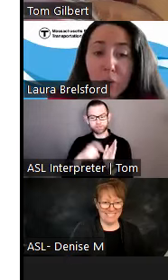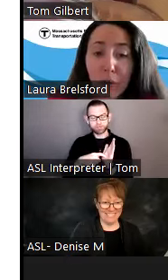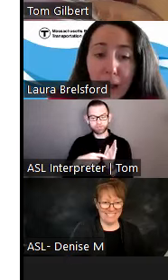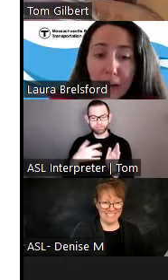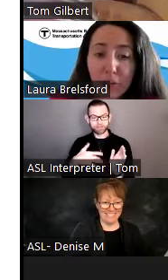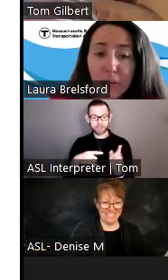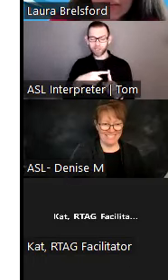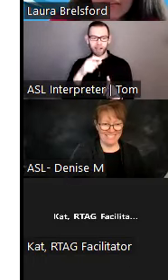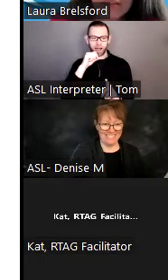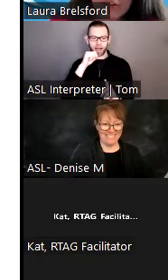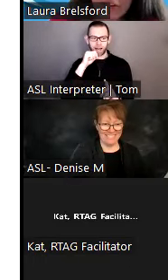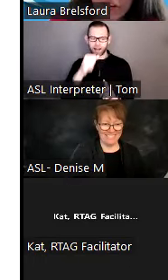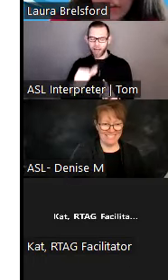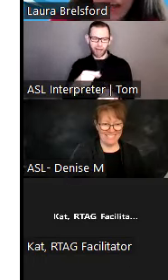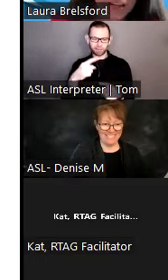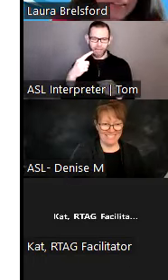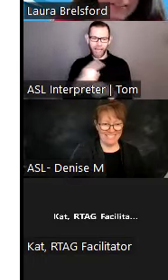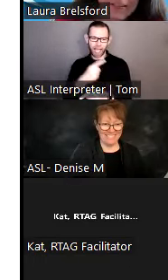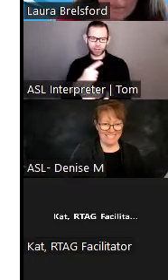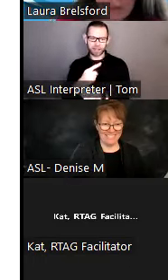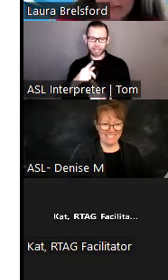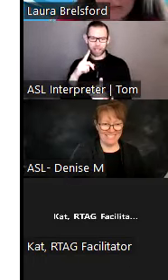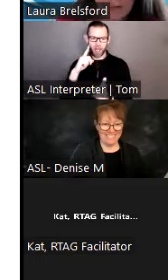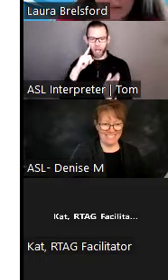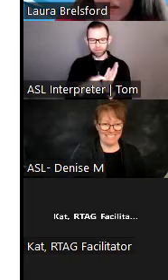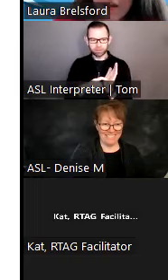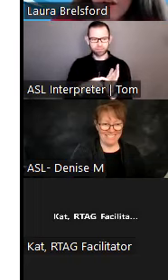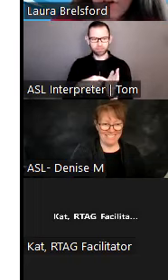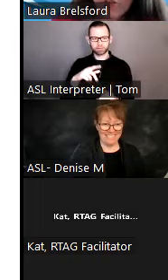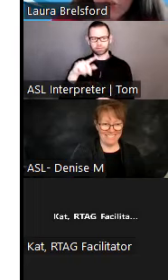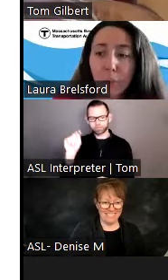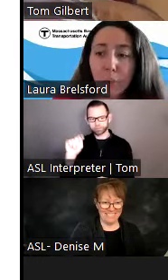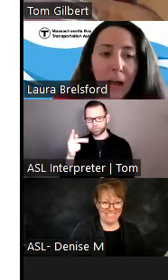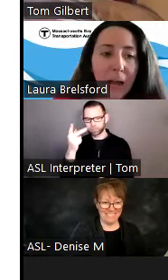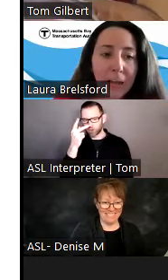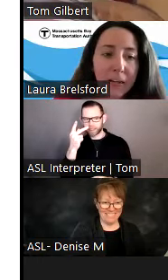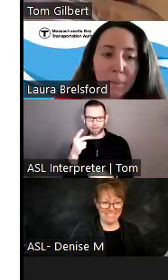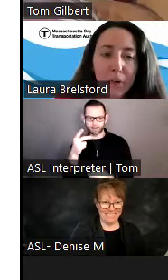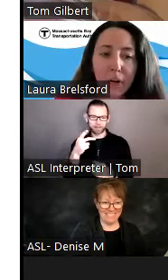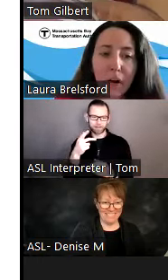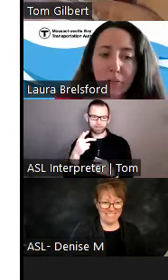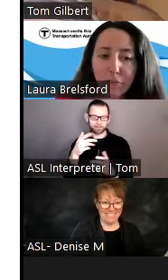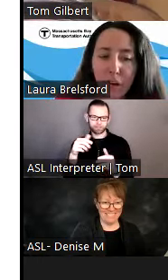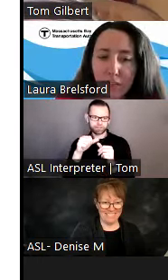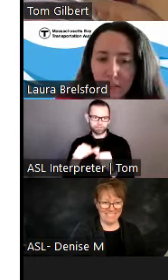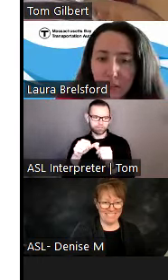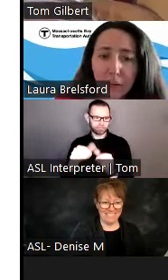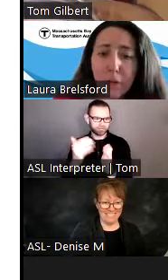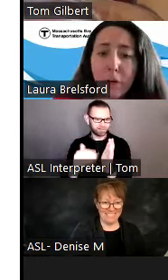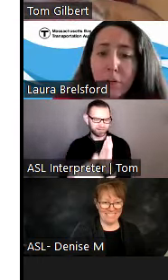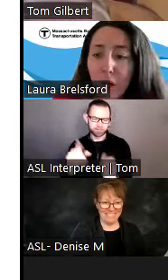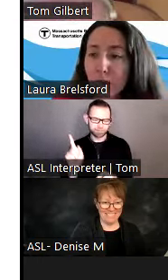able to accurately detect urine on a consistent basis. There was a high number of